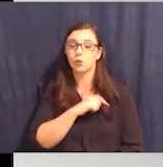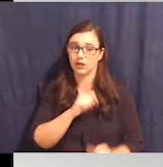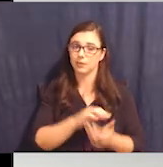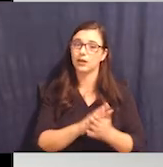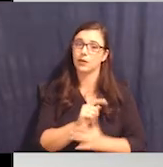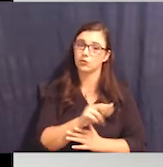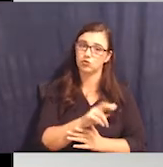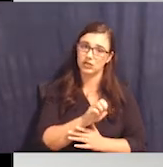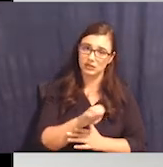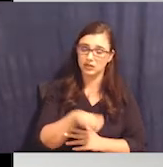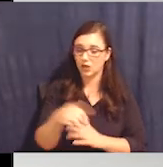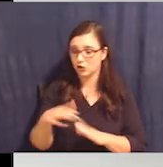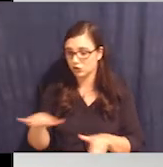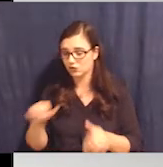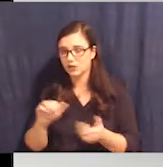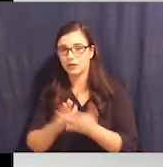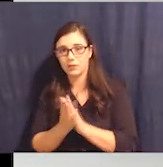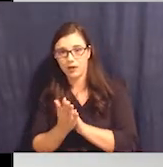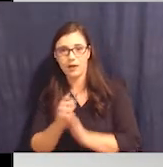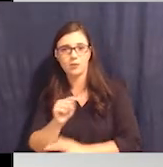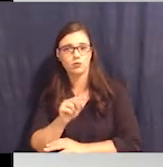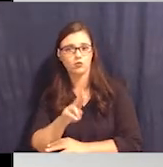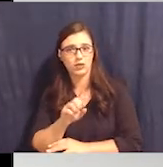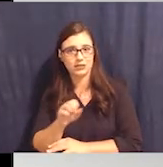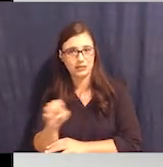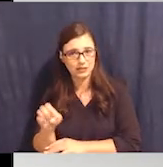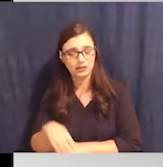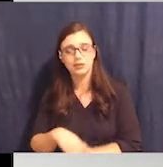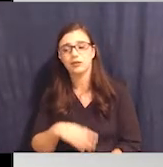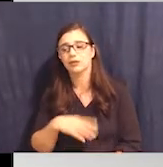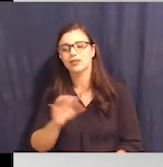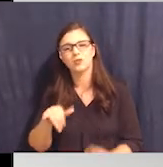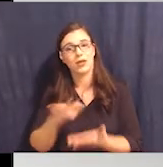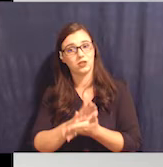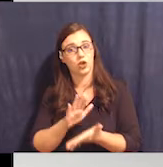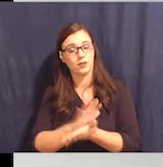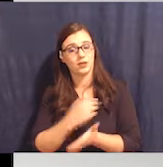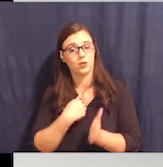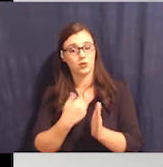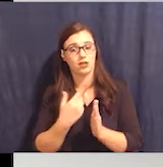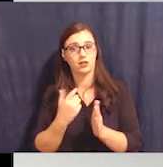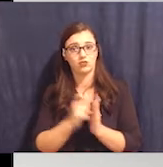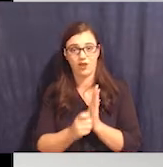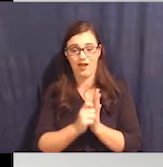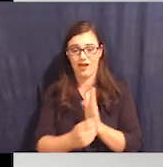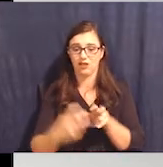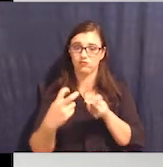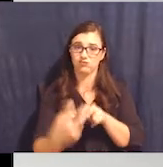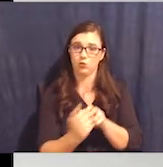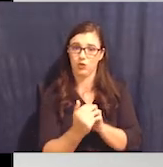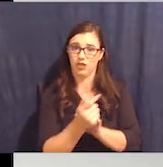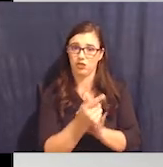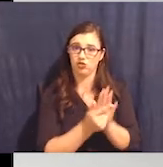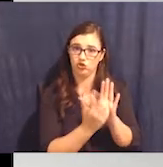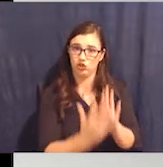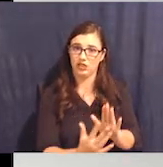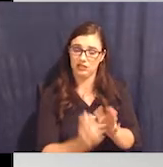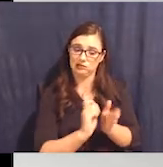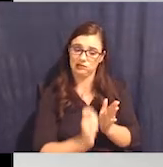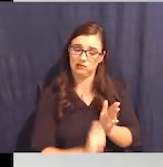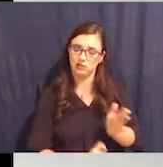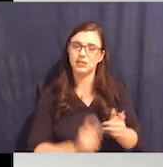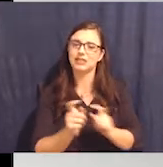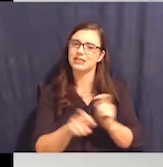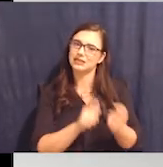And we can be the trustees, then our other children can be trustees. And this document that we write with an attorney